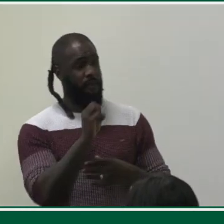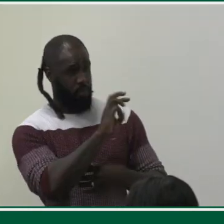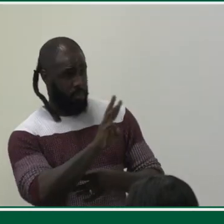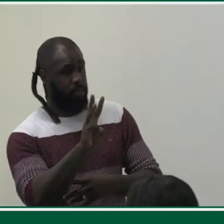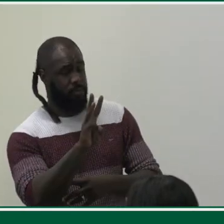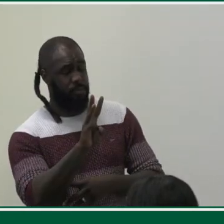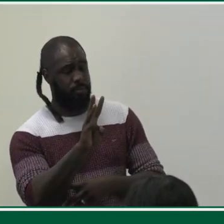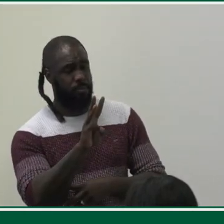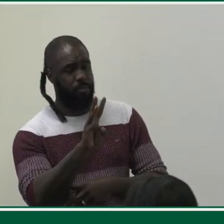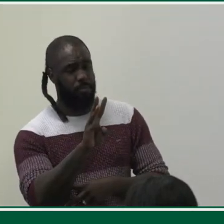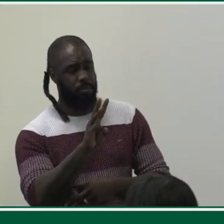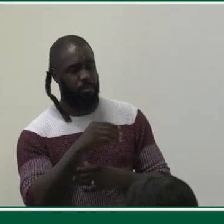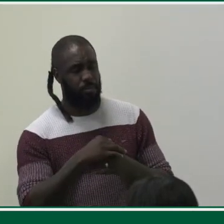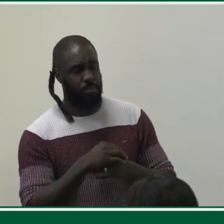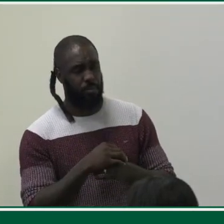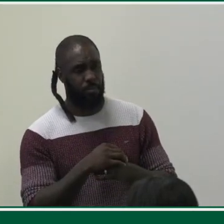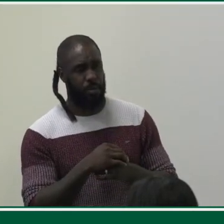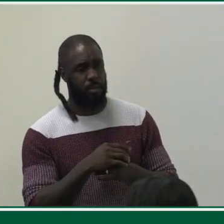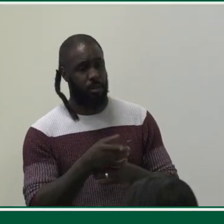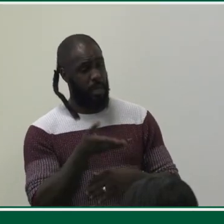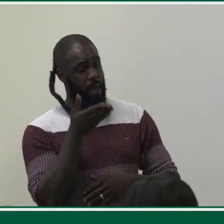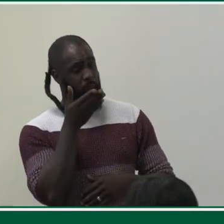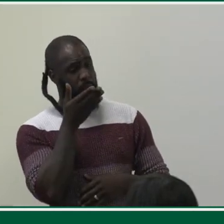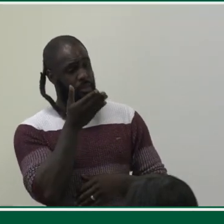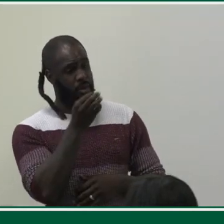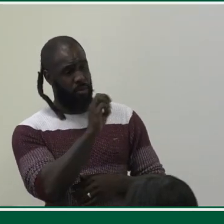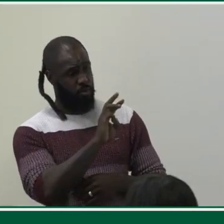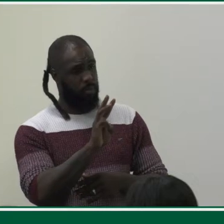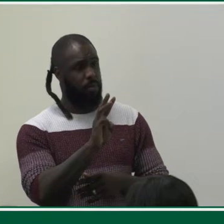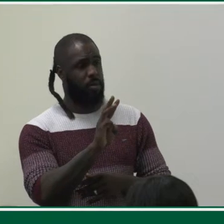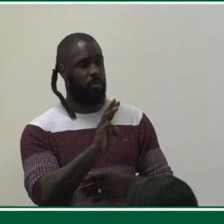website, we have